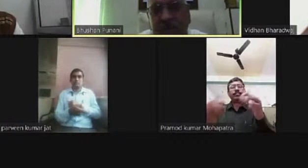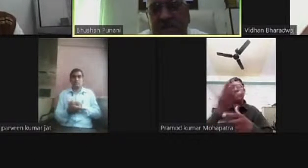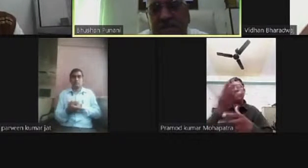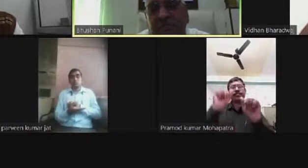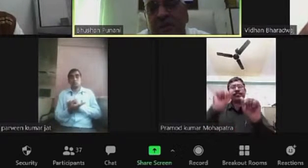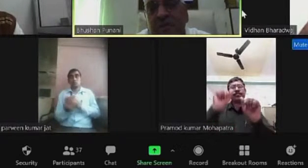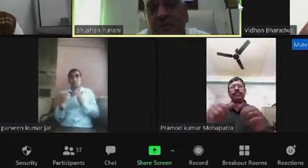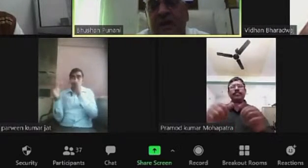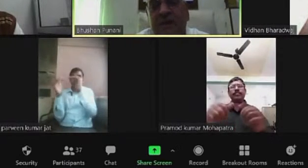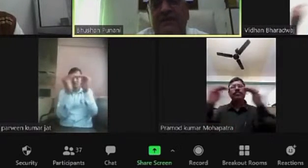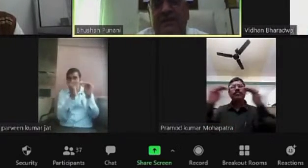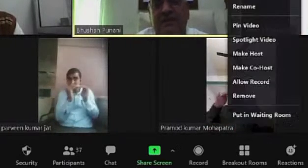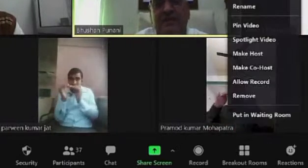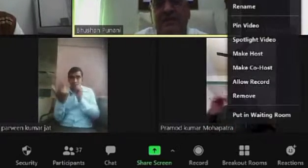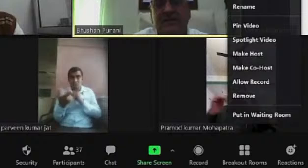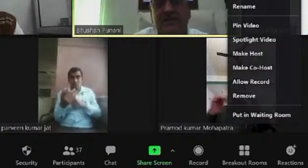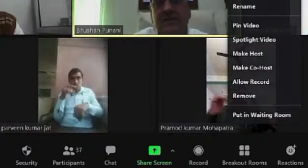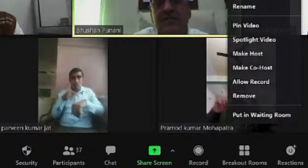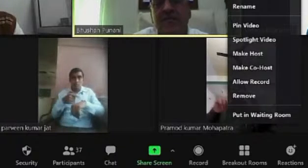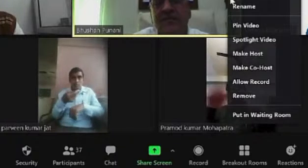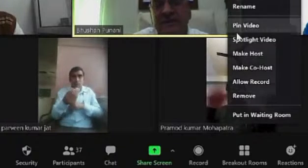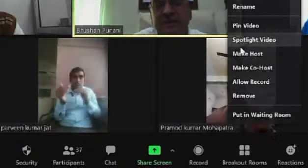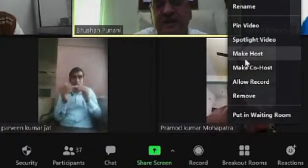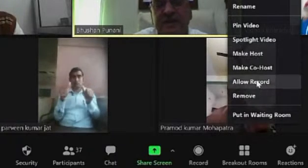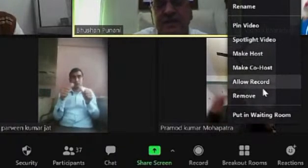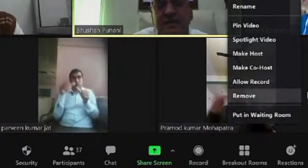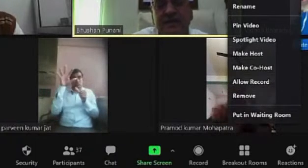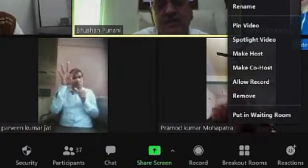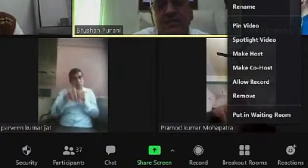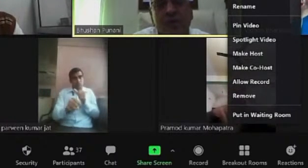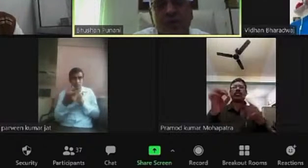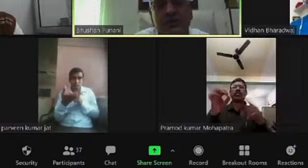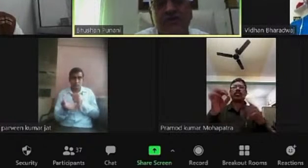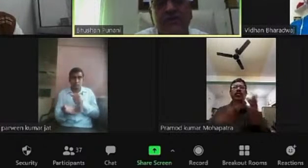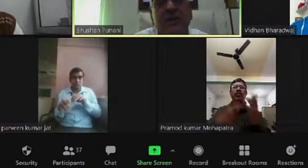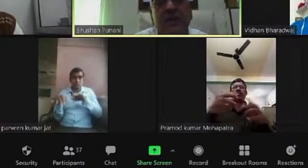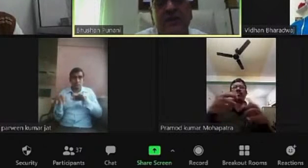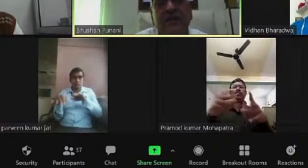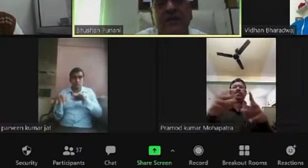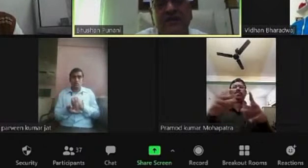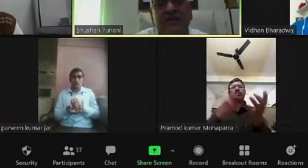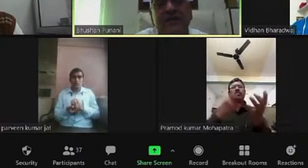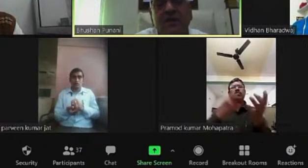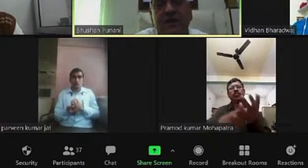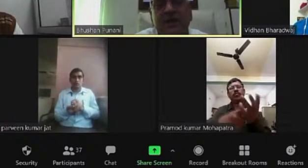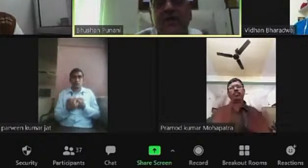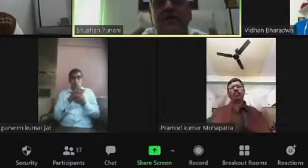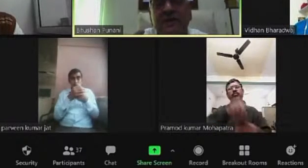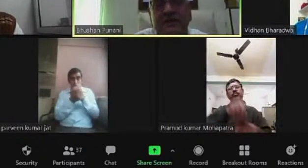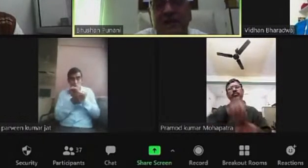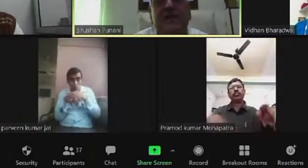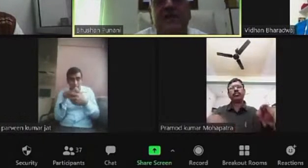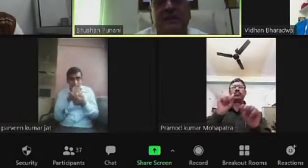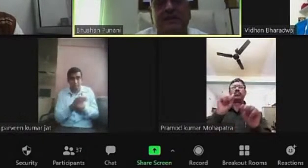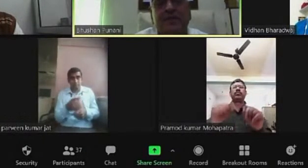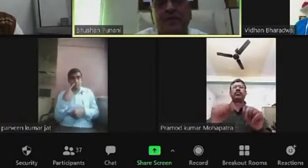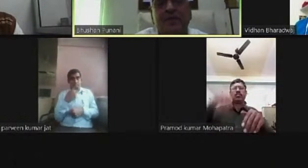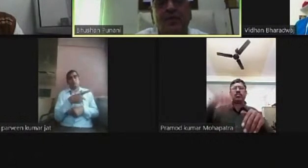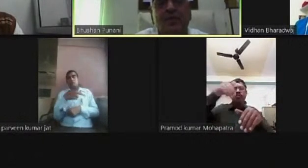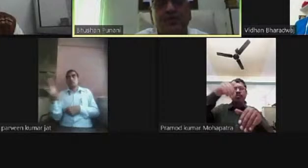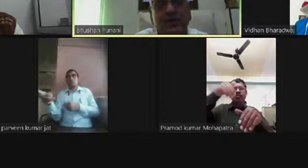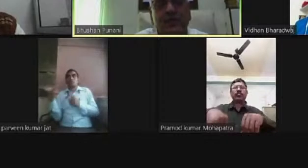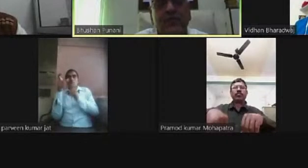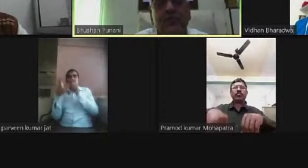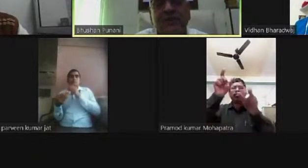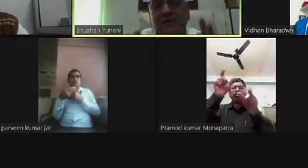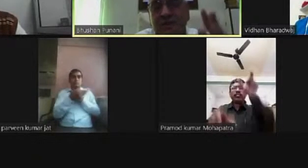equal opportunities and accessibility, and hence it's important that wash facilities, if it's given to